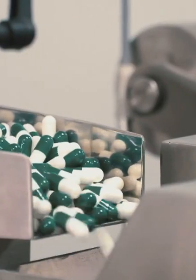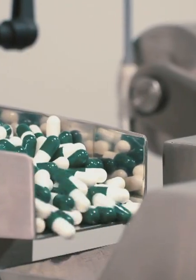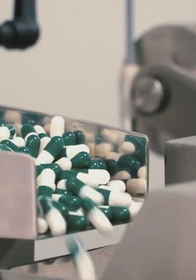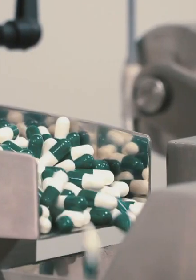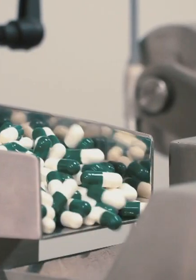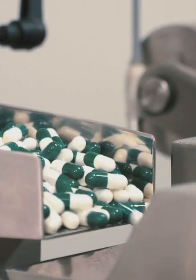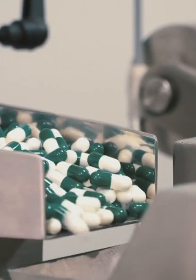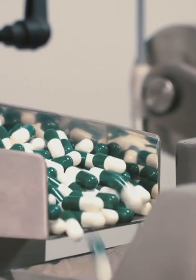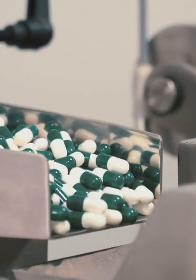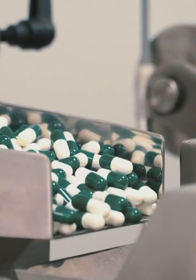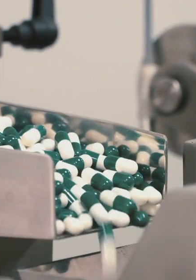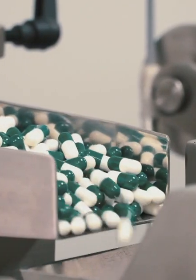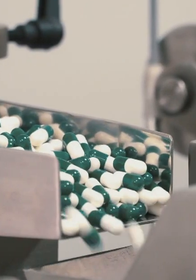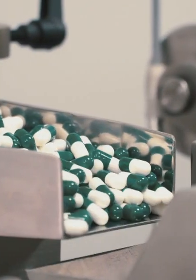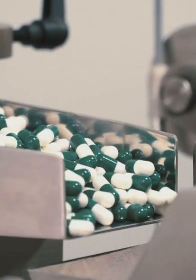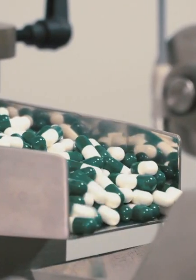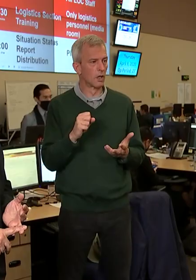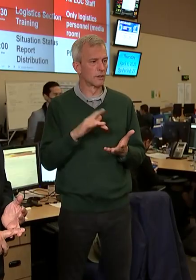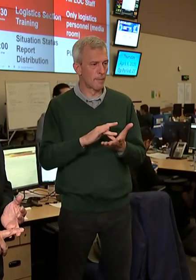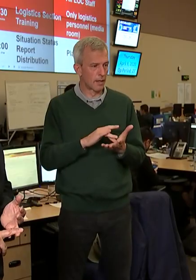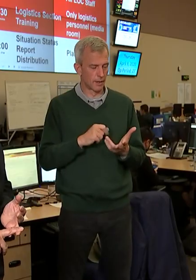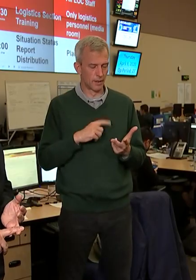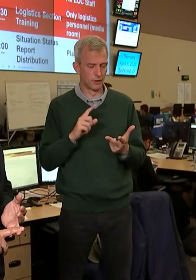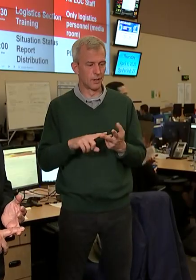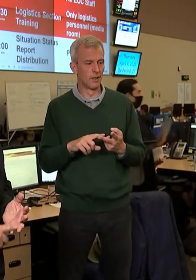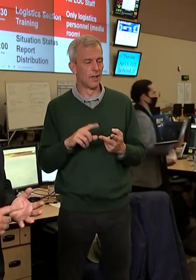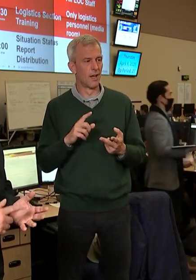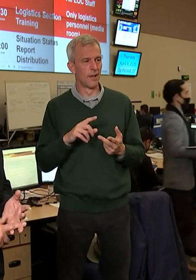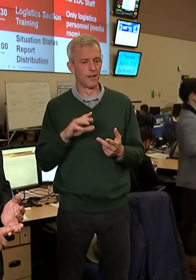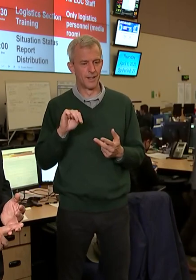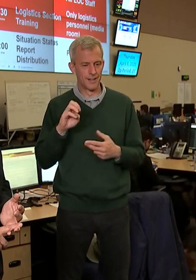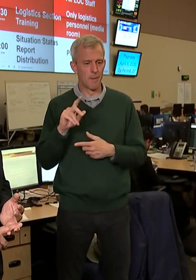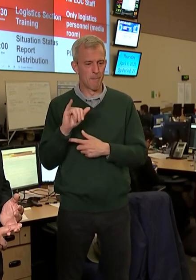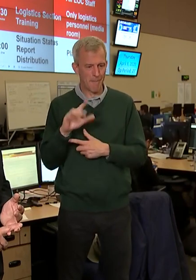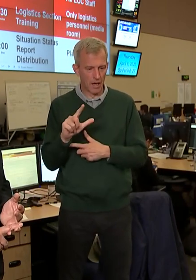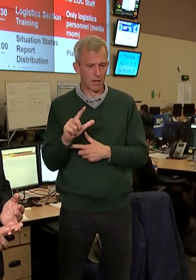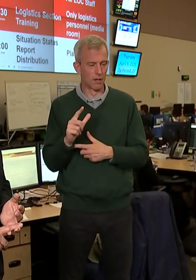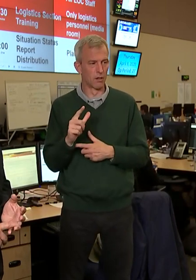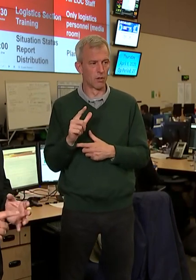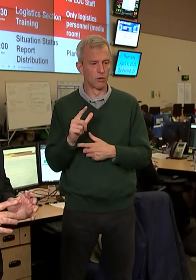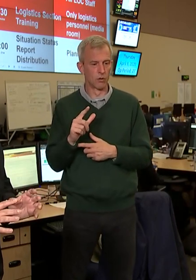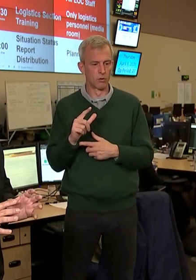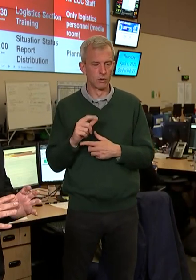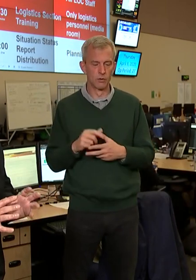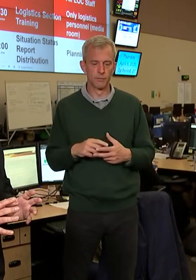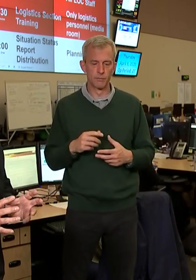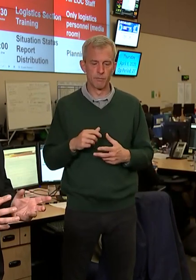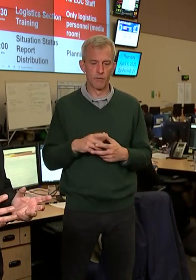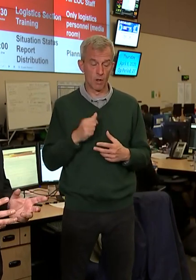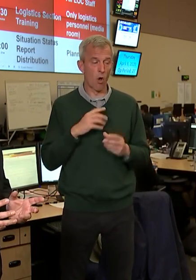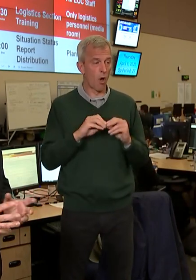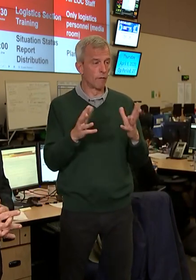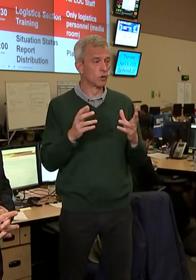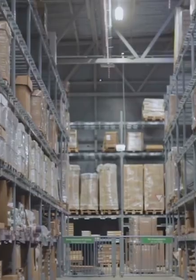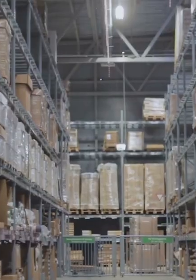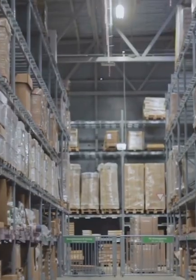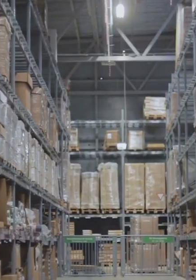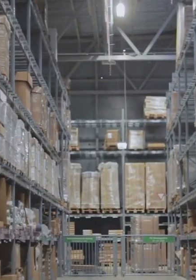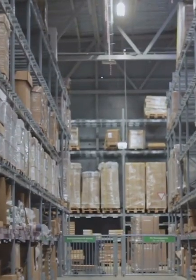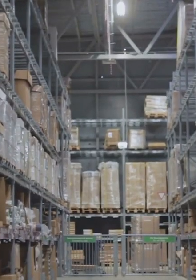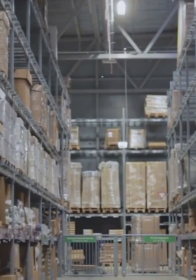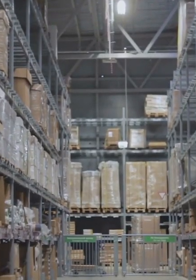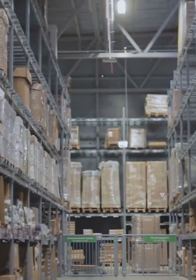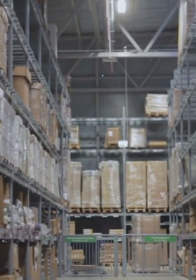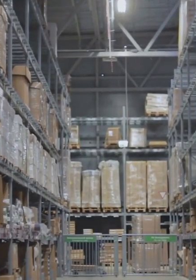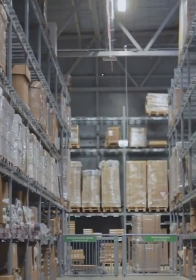chain. So they're having their challenges, obviously, and they're addressing them as we speak. But I think recovery would be